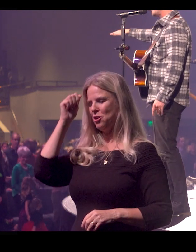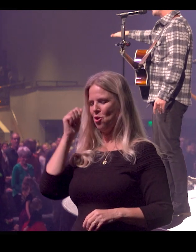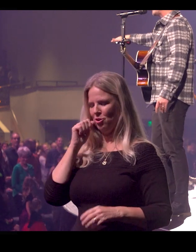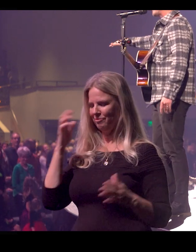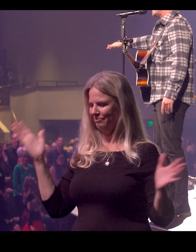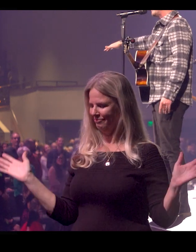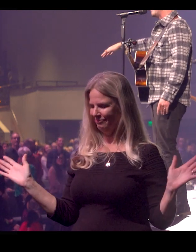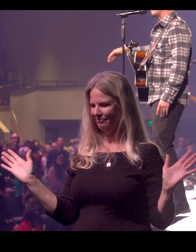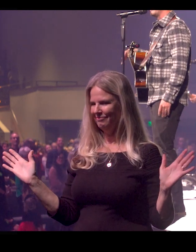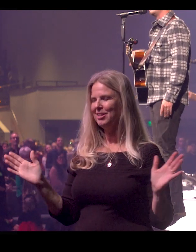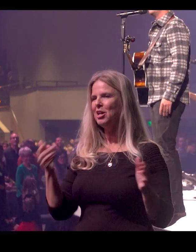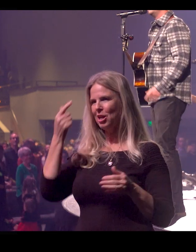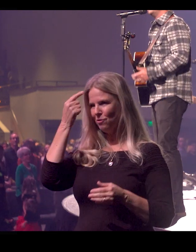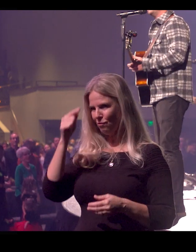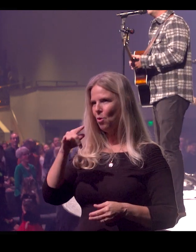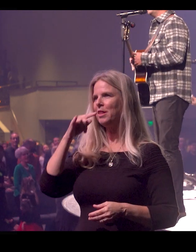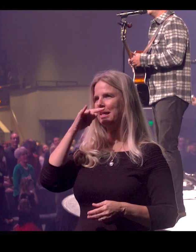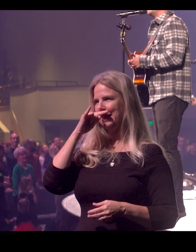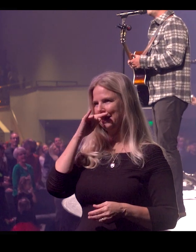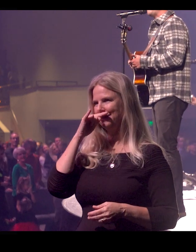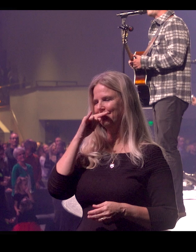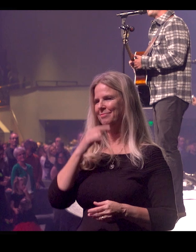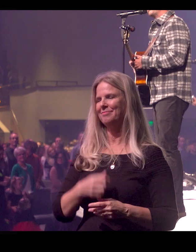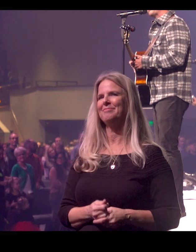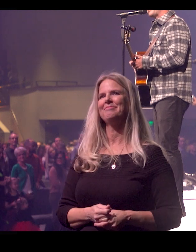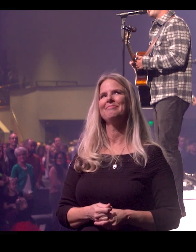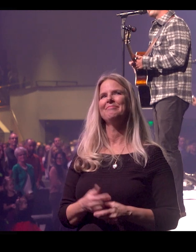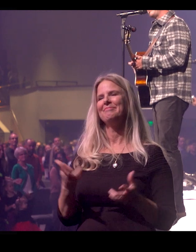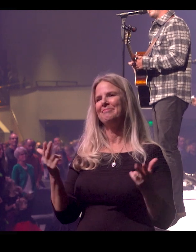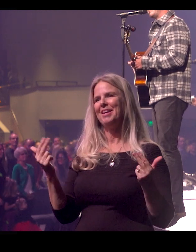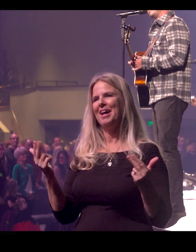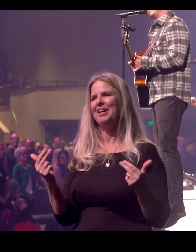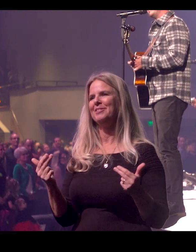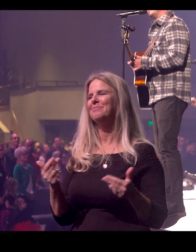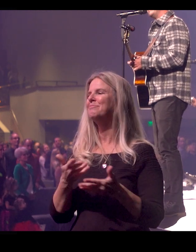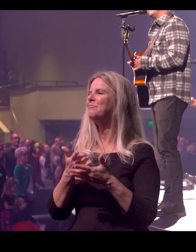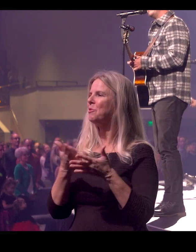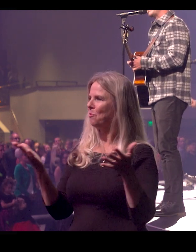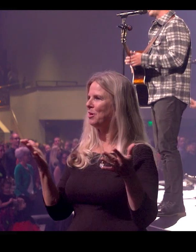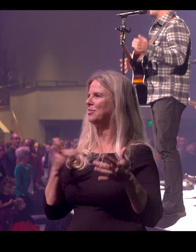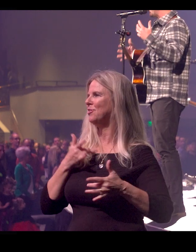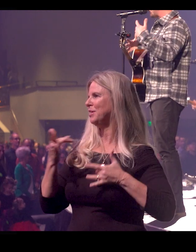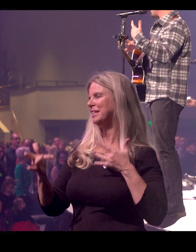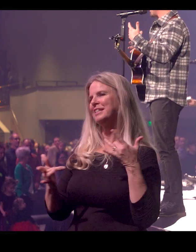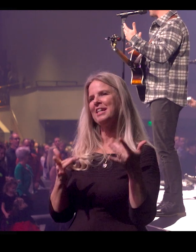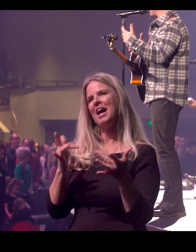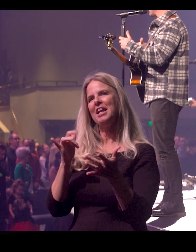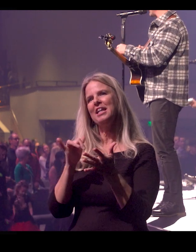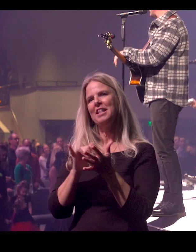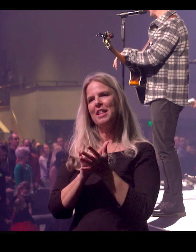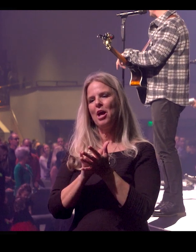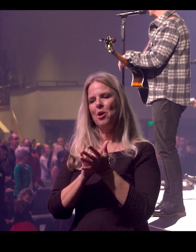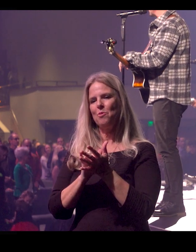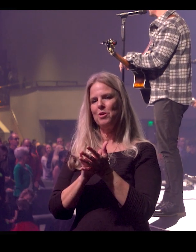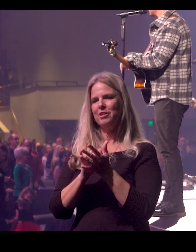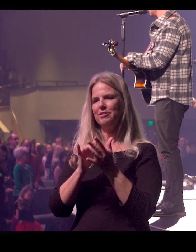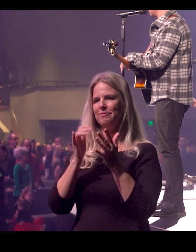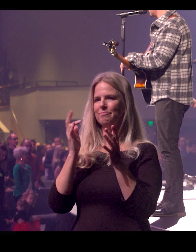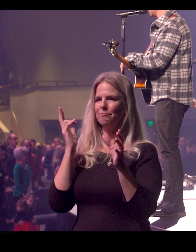We are so excited to join together as a family and to celebrate that God in all of His